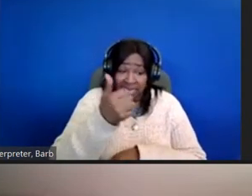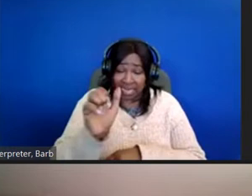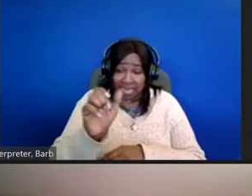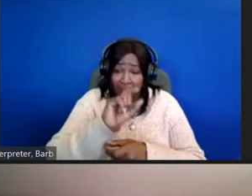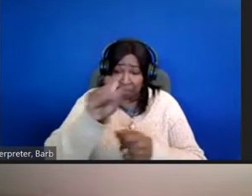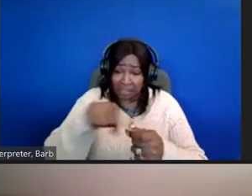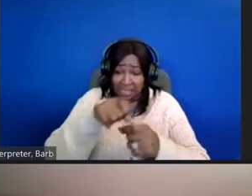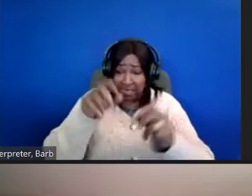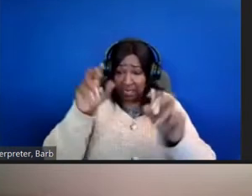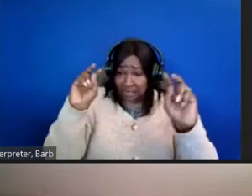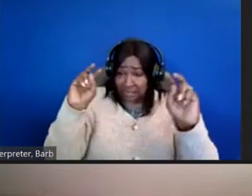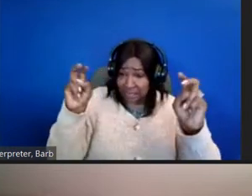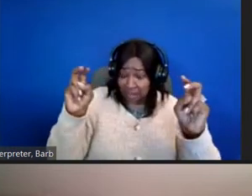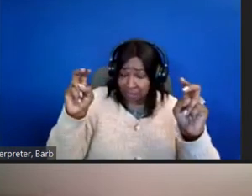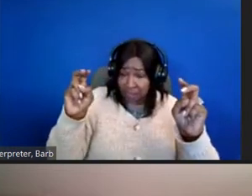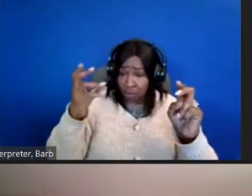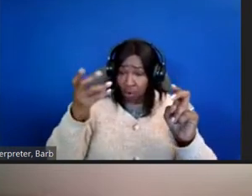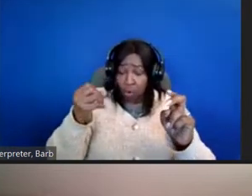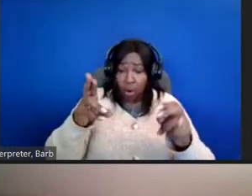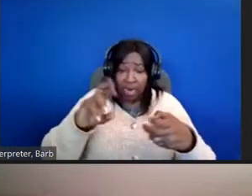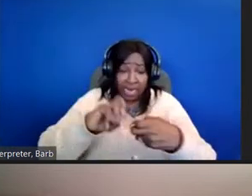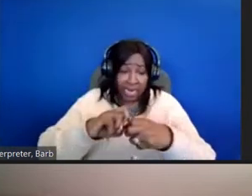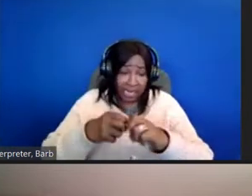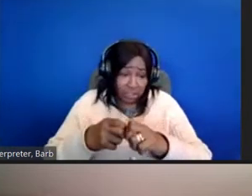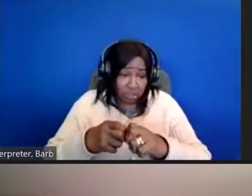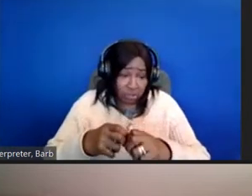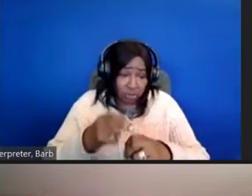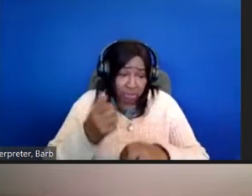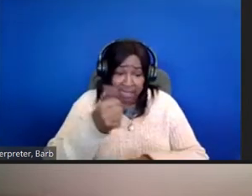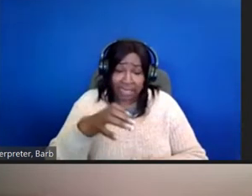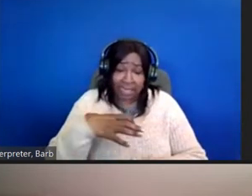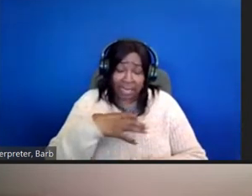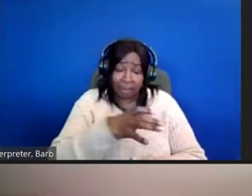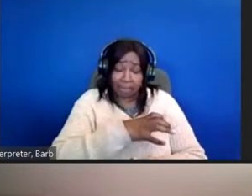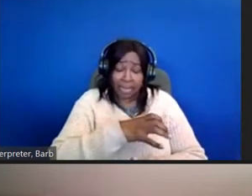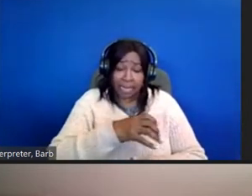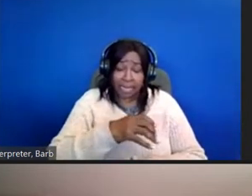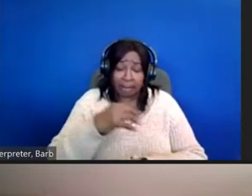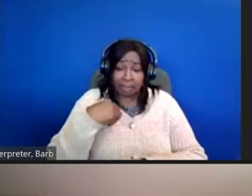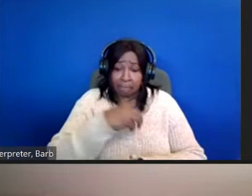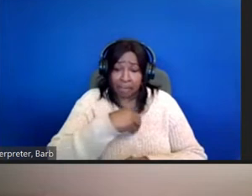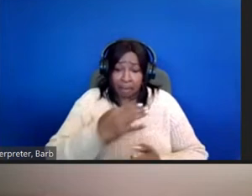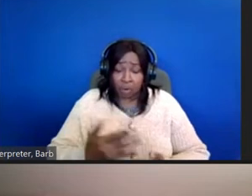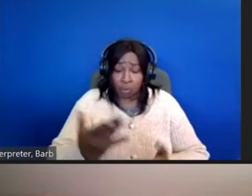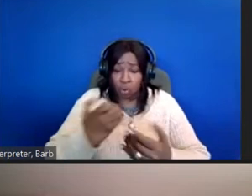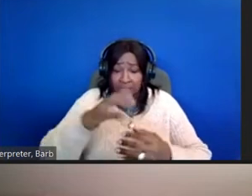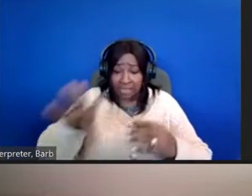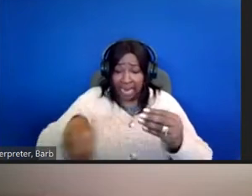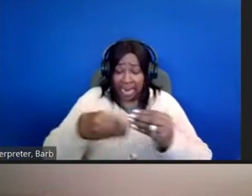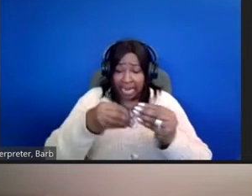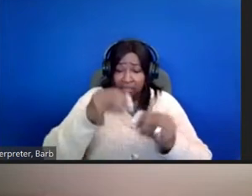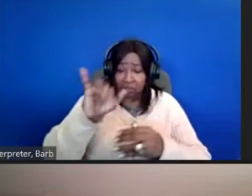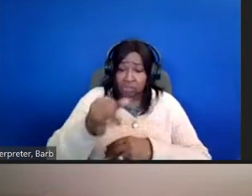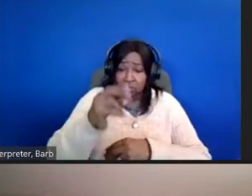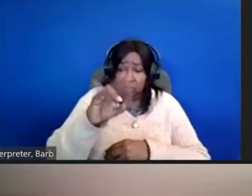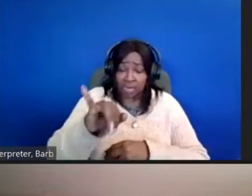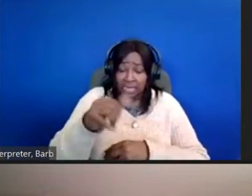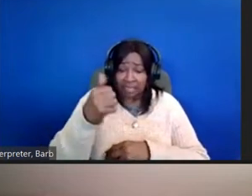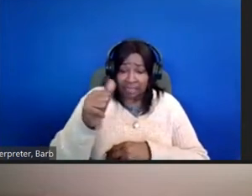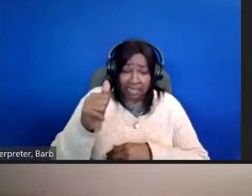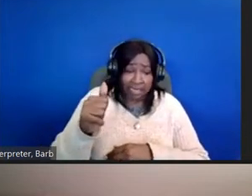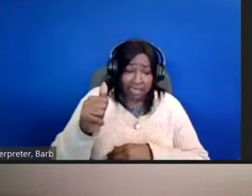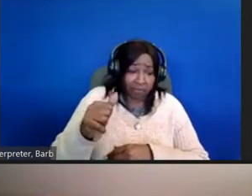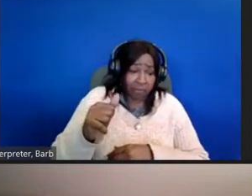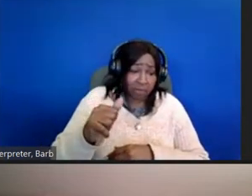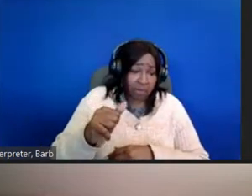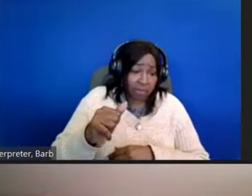or issue that any committee members would like to add to the July 10th, 2023 meeting agenda?